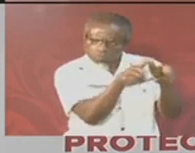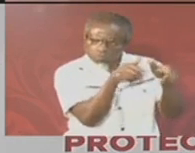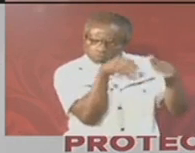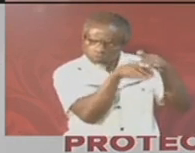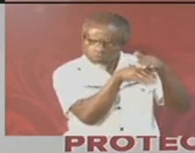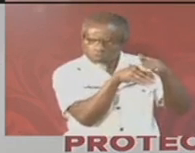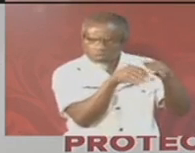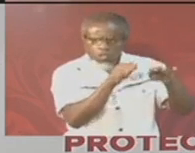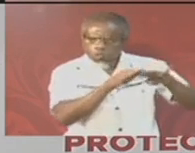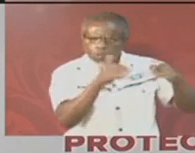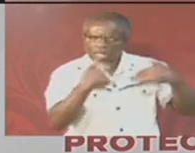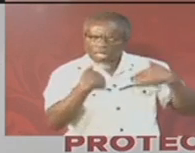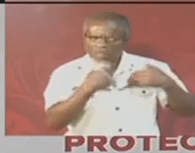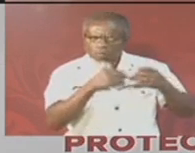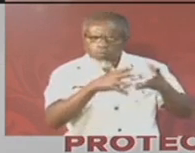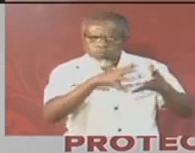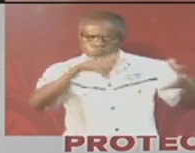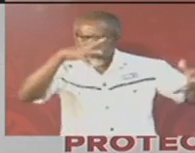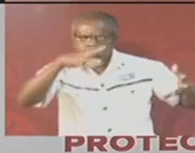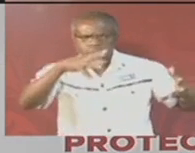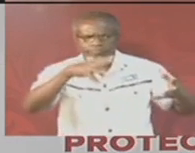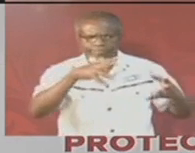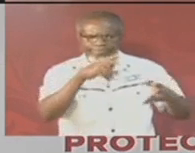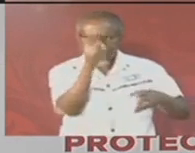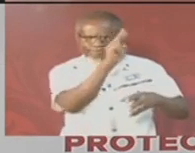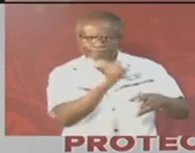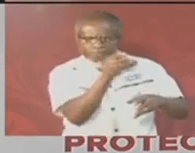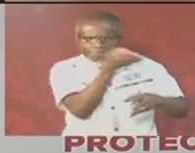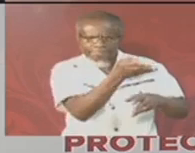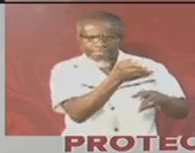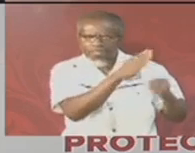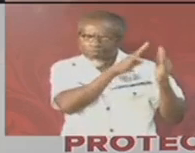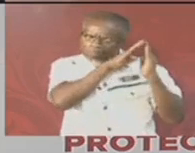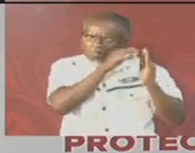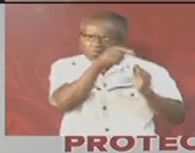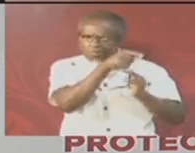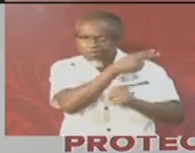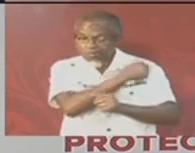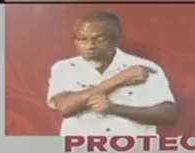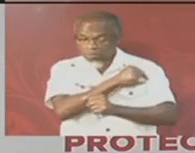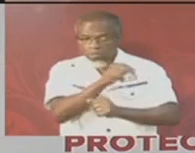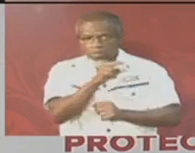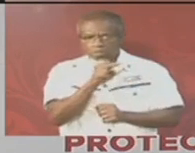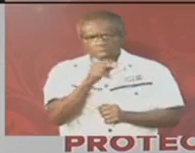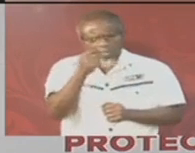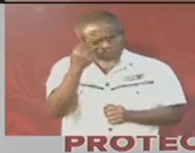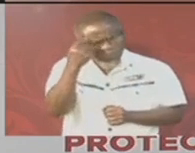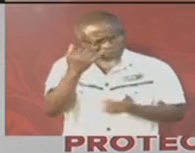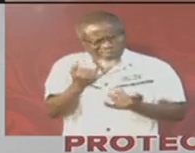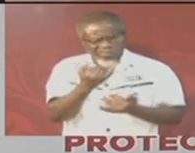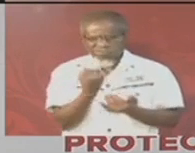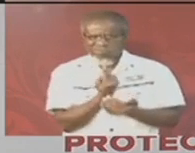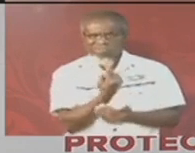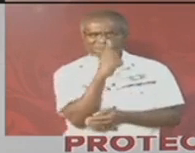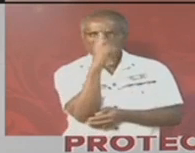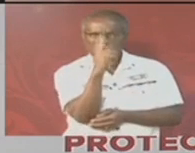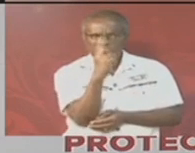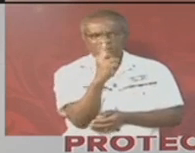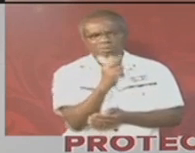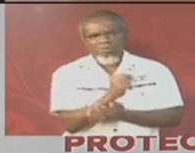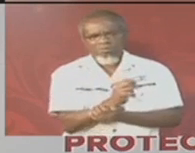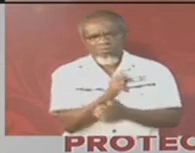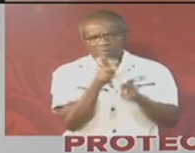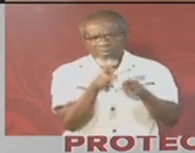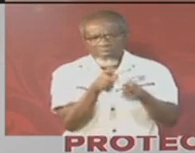no large amounts of Venezuelans in our beds. I think currently we have one. The point I was trying to make, and I hope